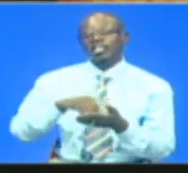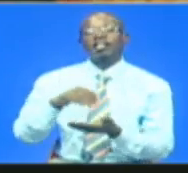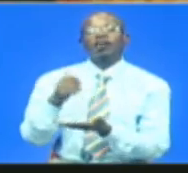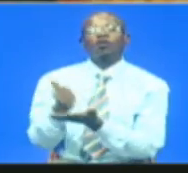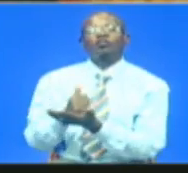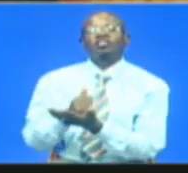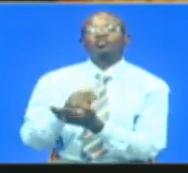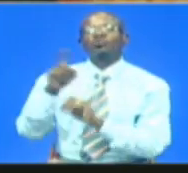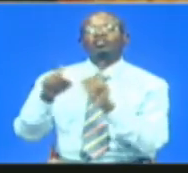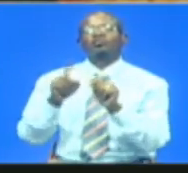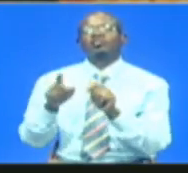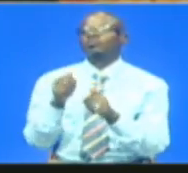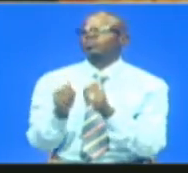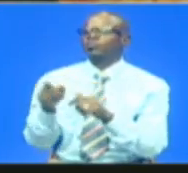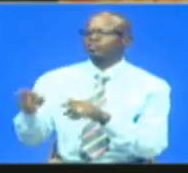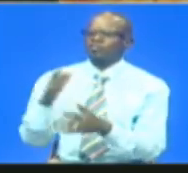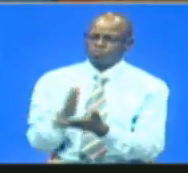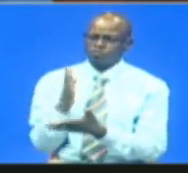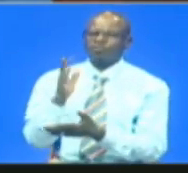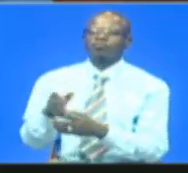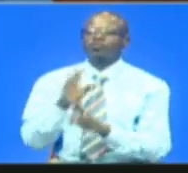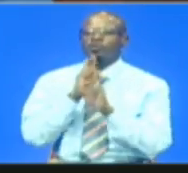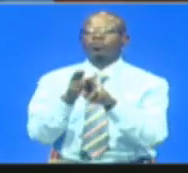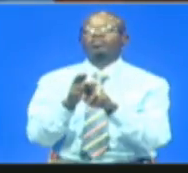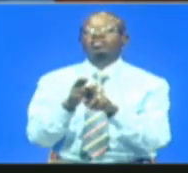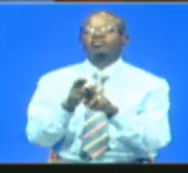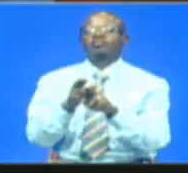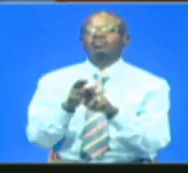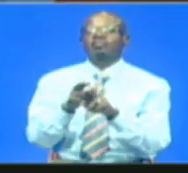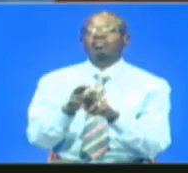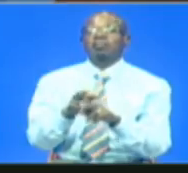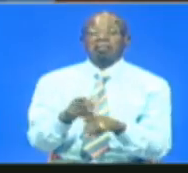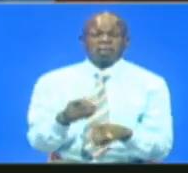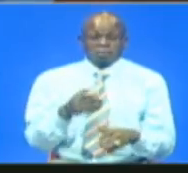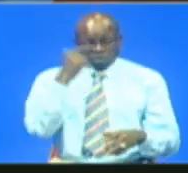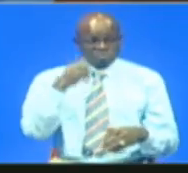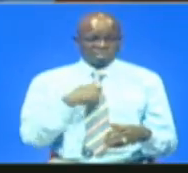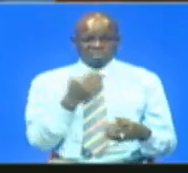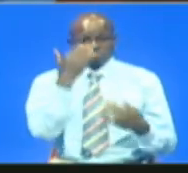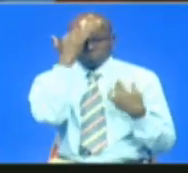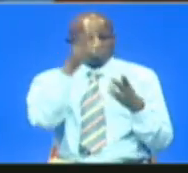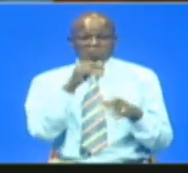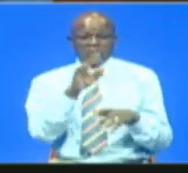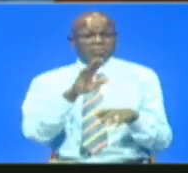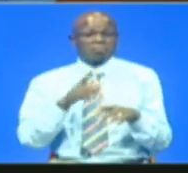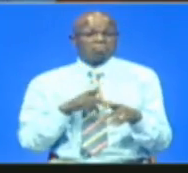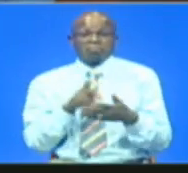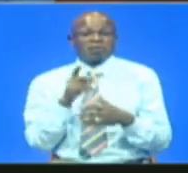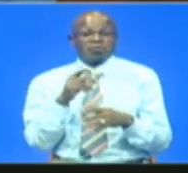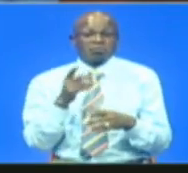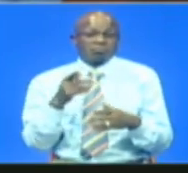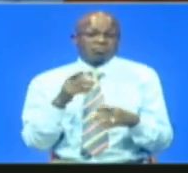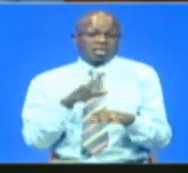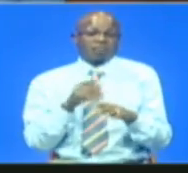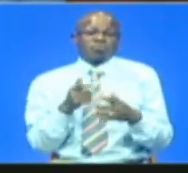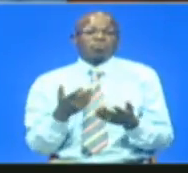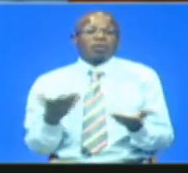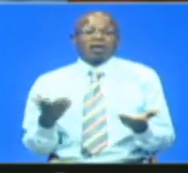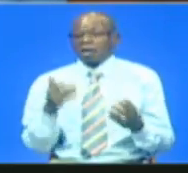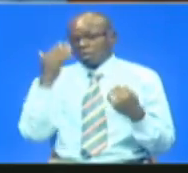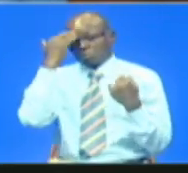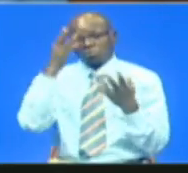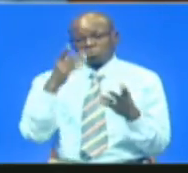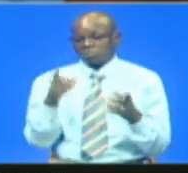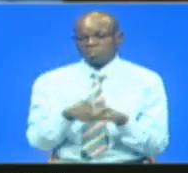query, which you have confirmed, you responded to. Because I don't know where they came from, and what I'm seeing today from my senator and